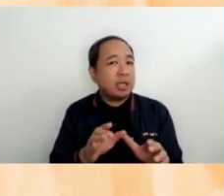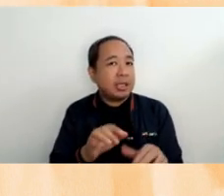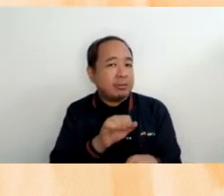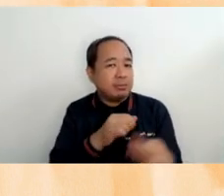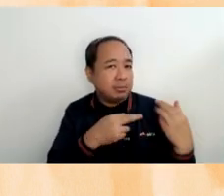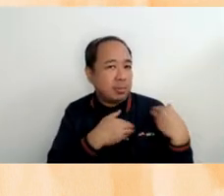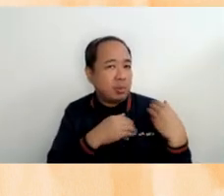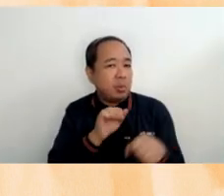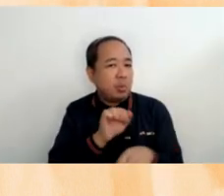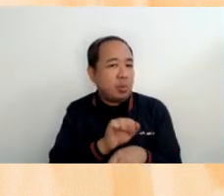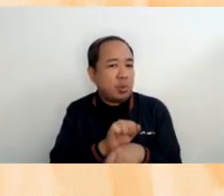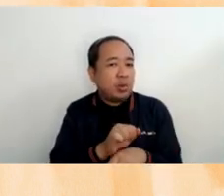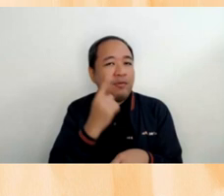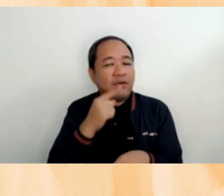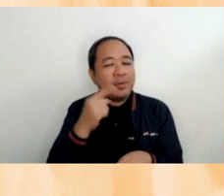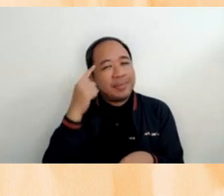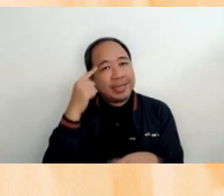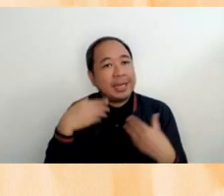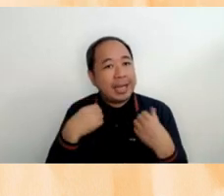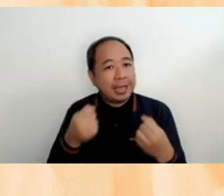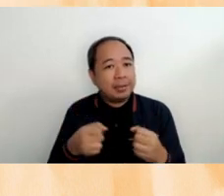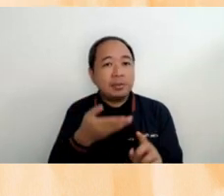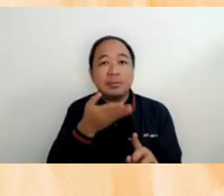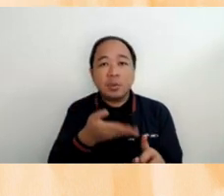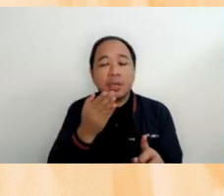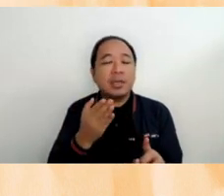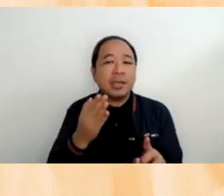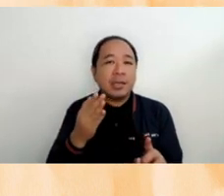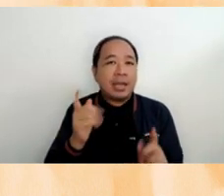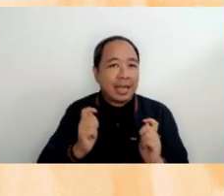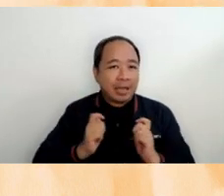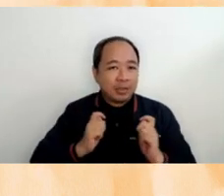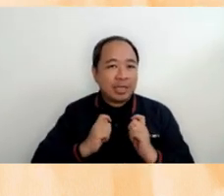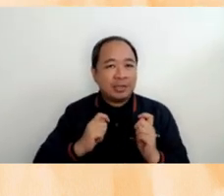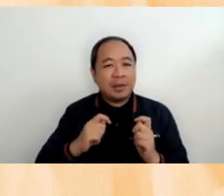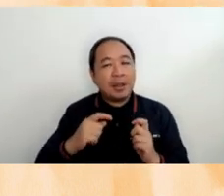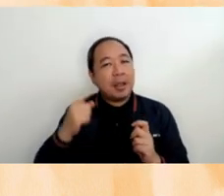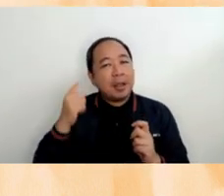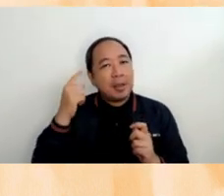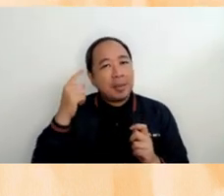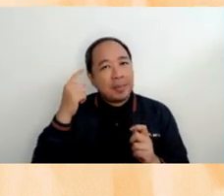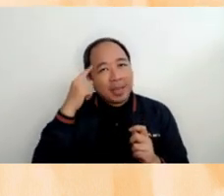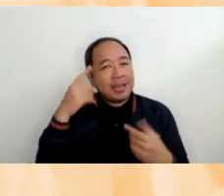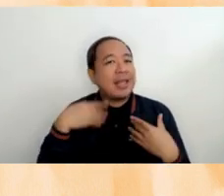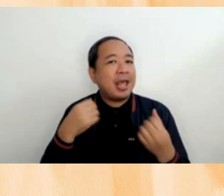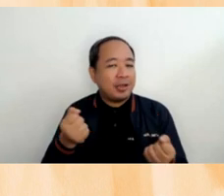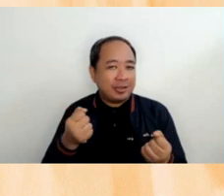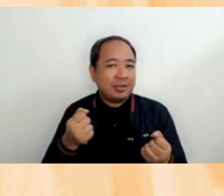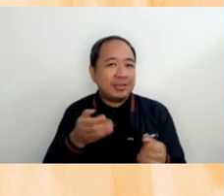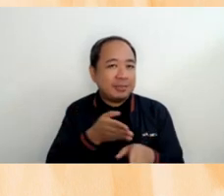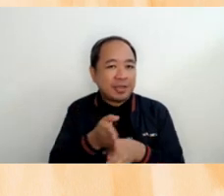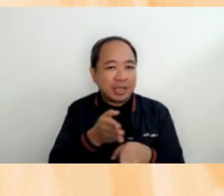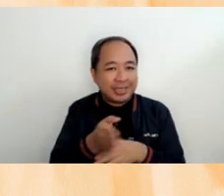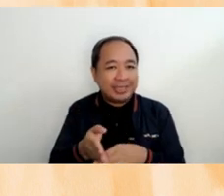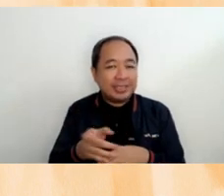she's also an adolescent medicine specialist here in PCMC. She's the training officer of